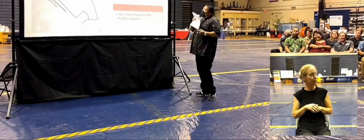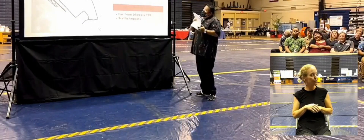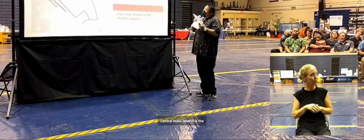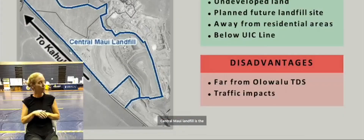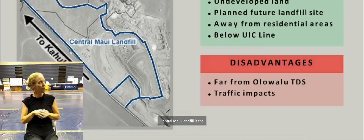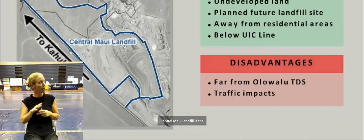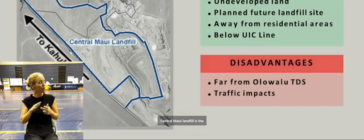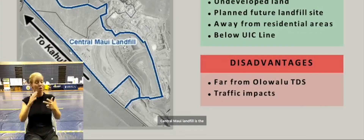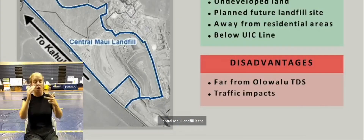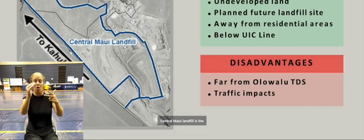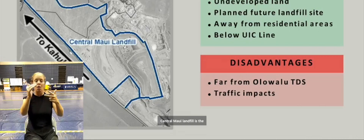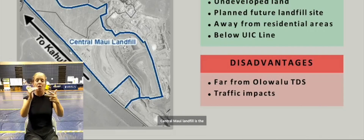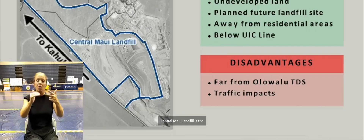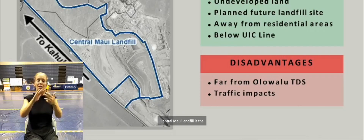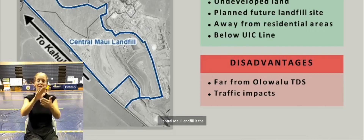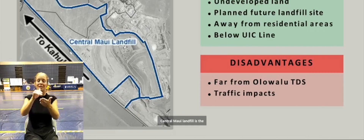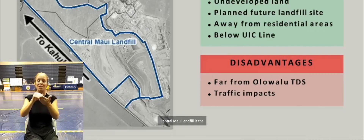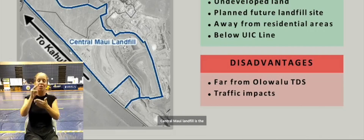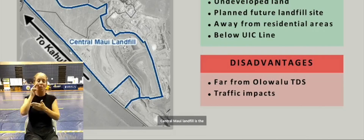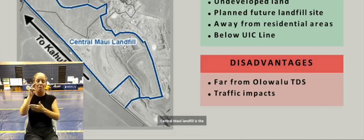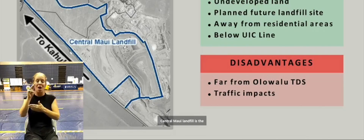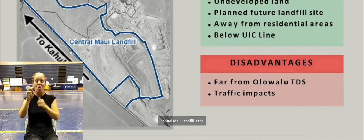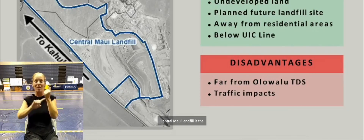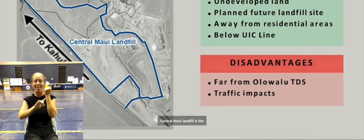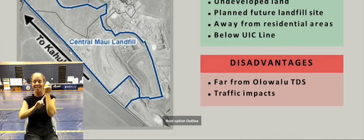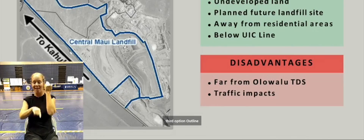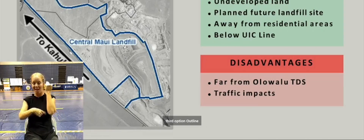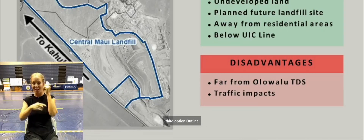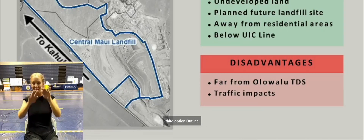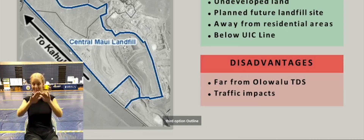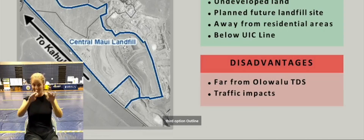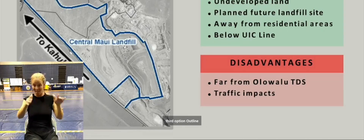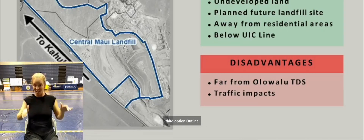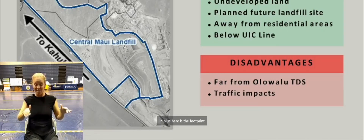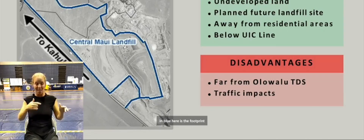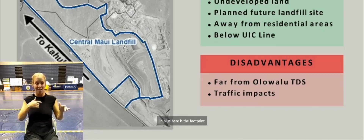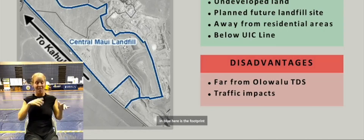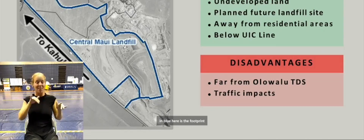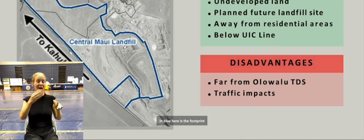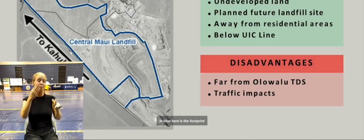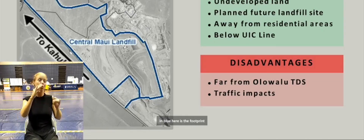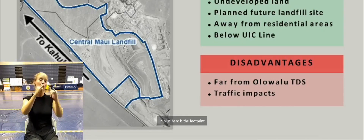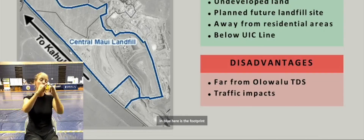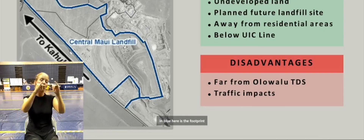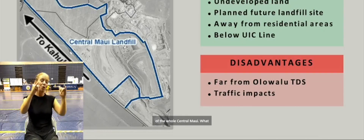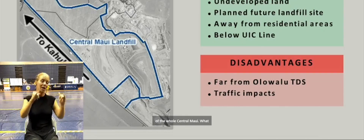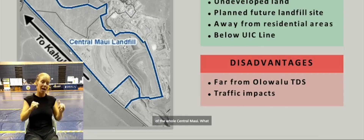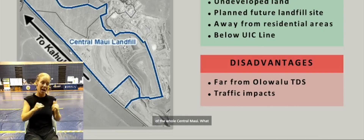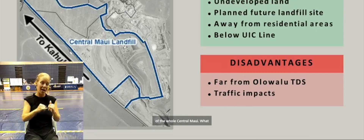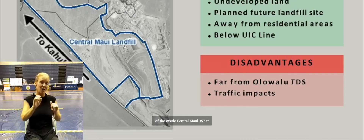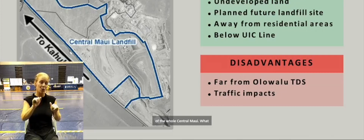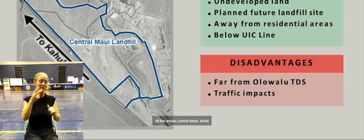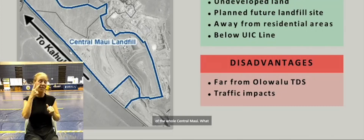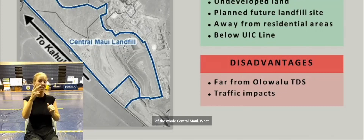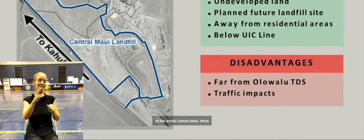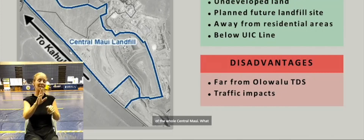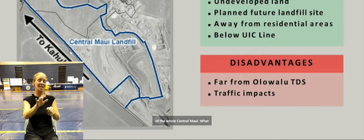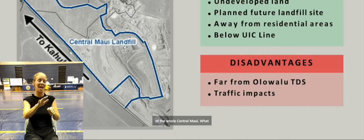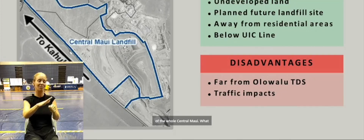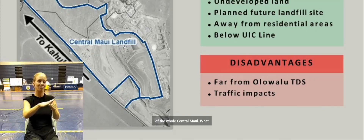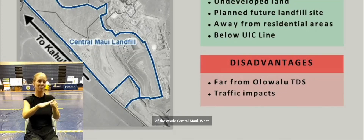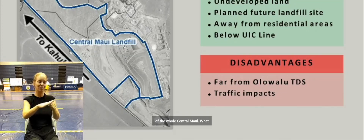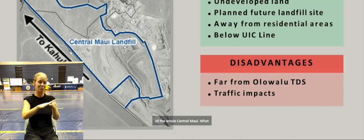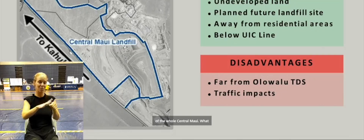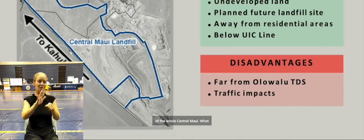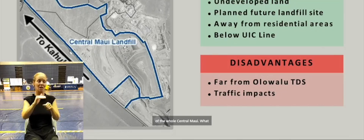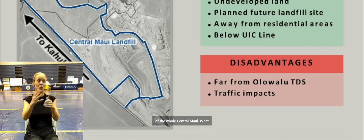Central Maui Landfill is the third option. Outlined in blue here is the footprint of the whole Central Maui, what